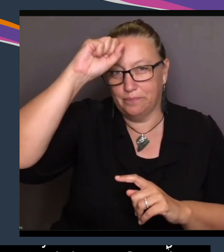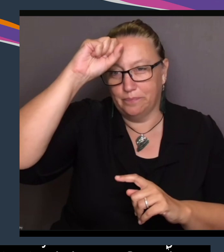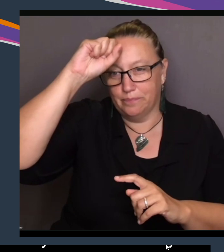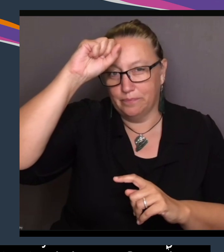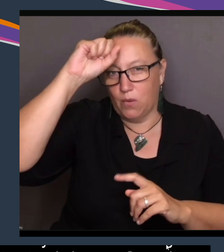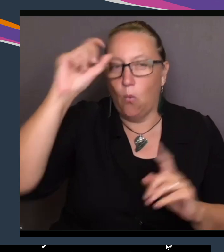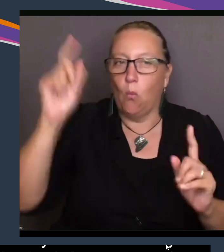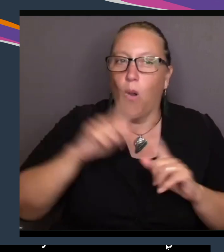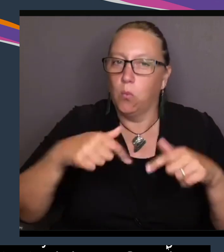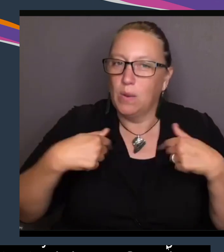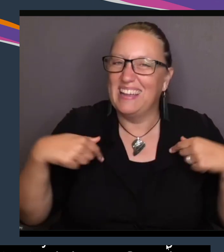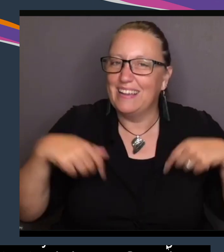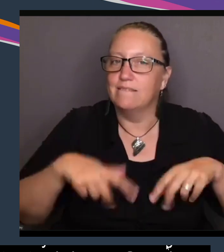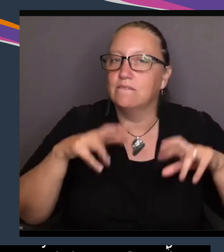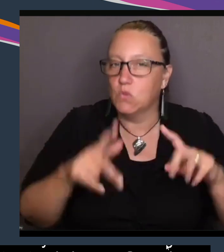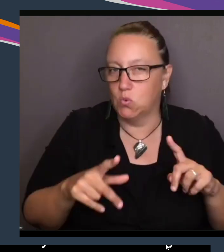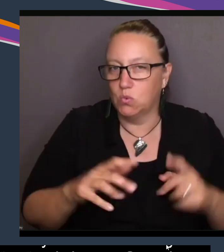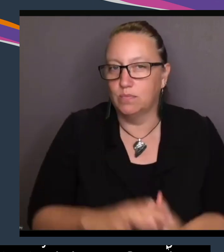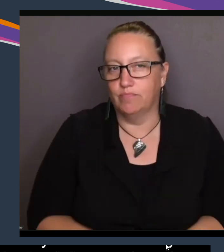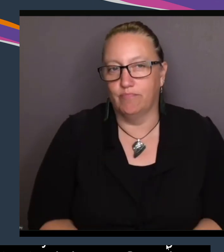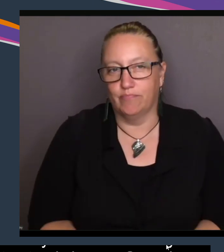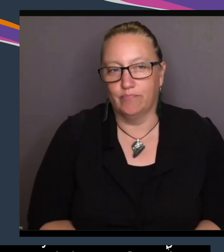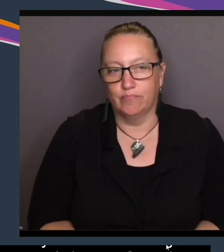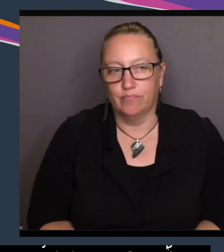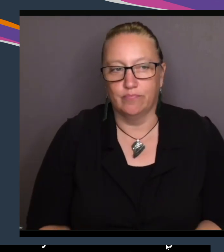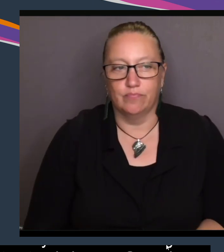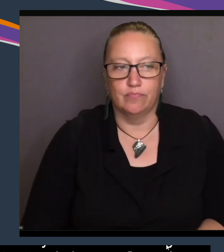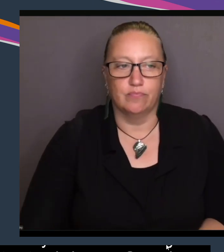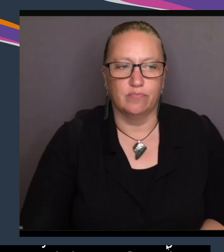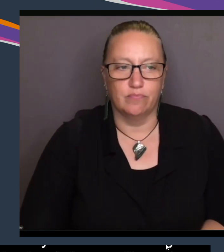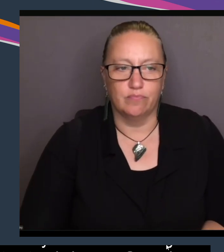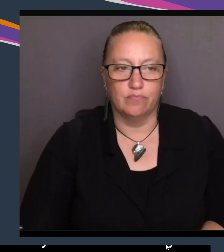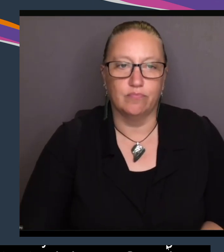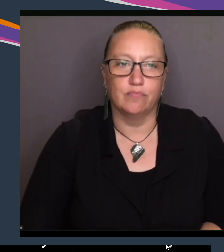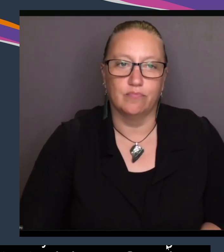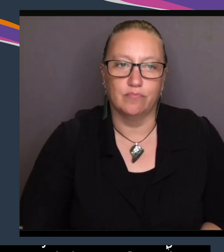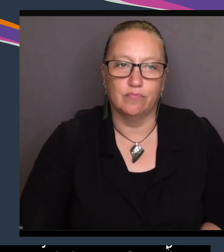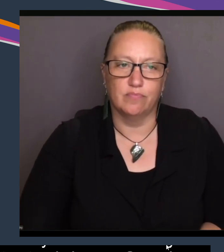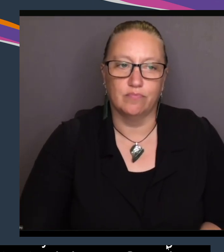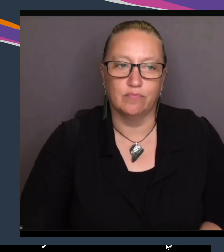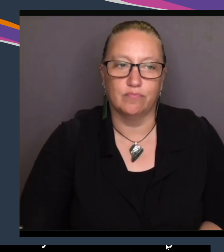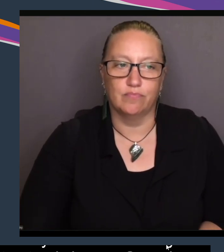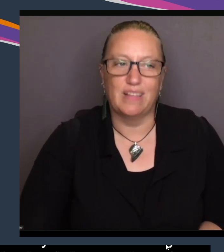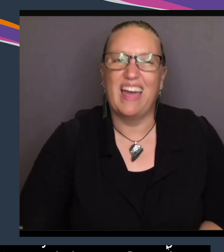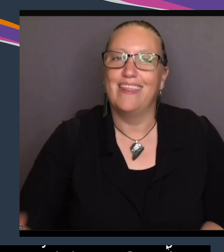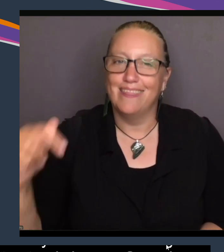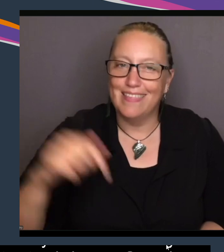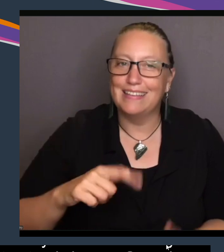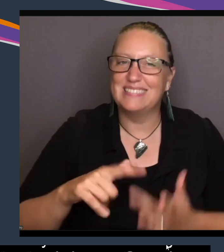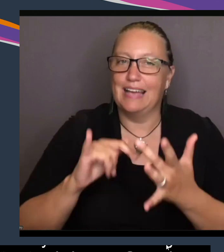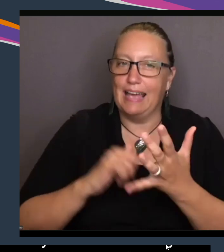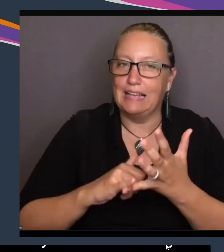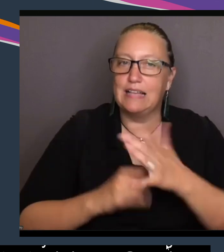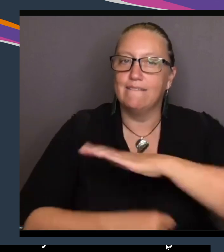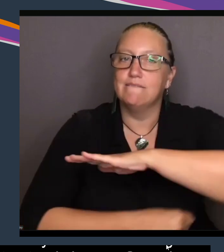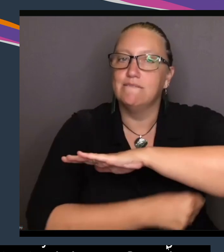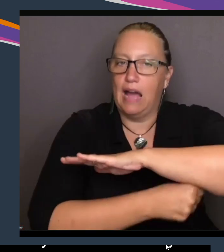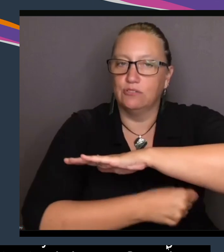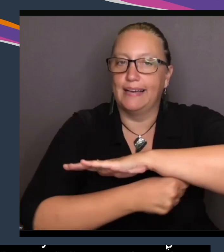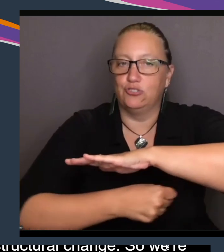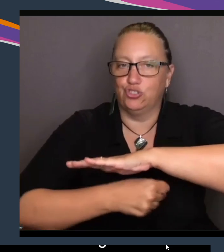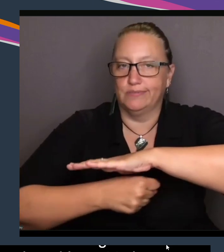what we are all about. This is foundational. The NDRP exists to ensure that